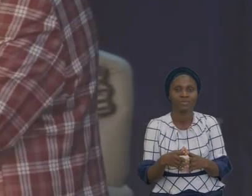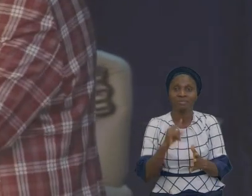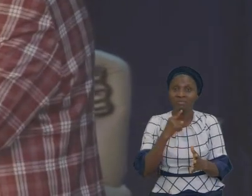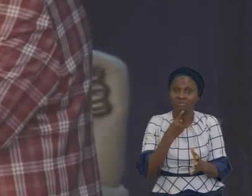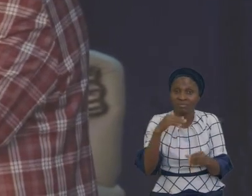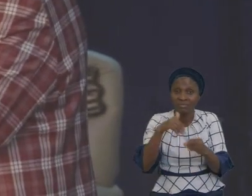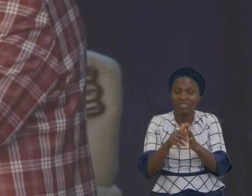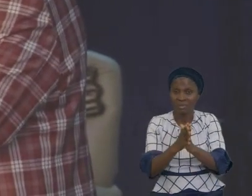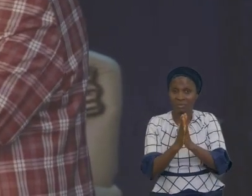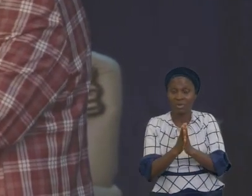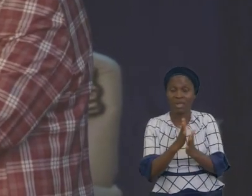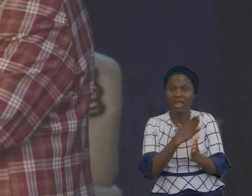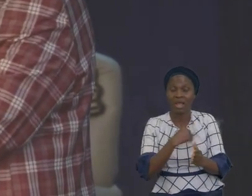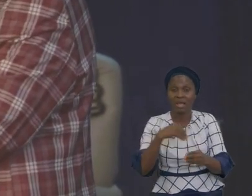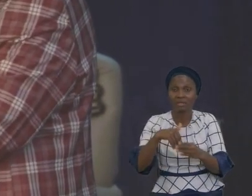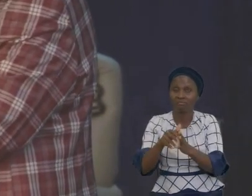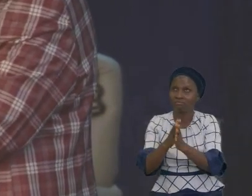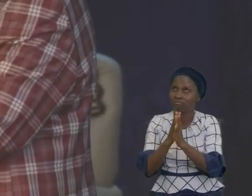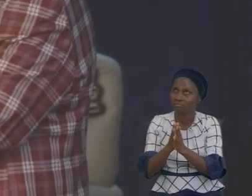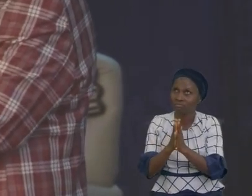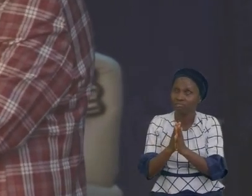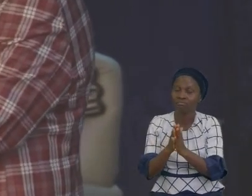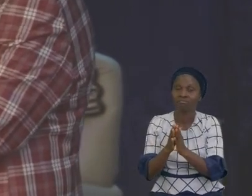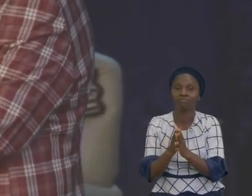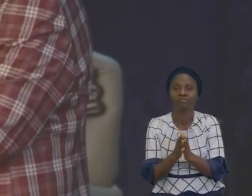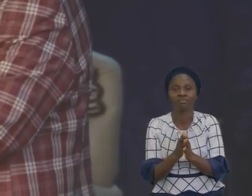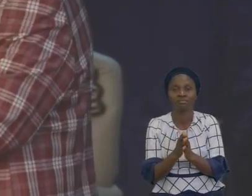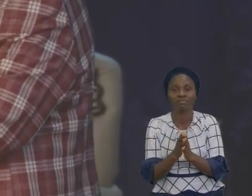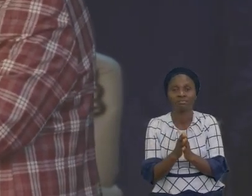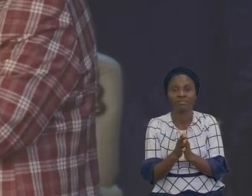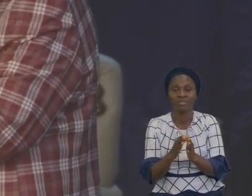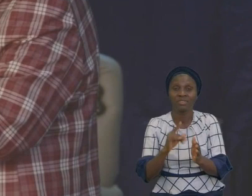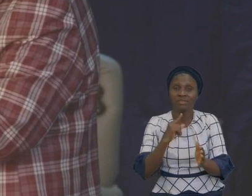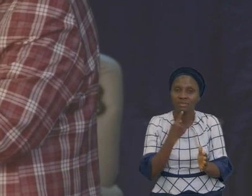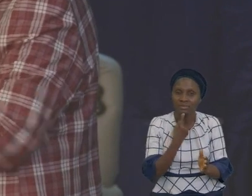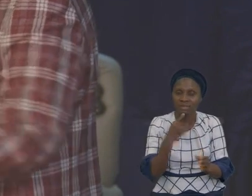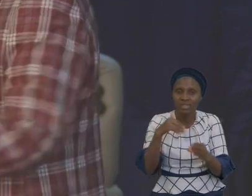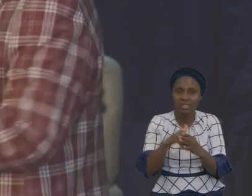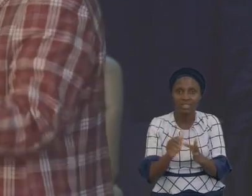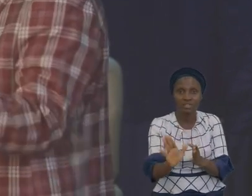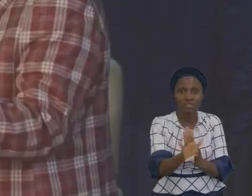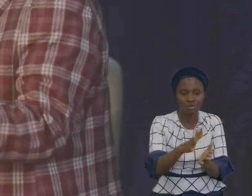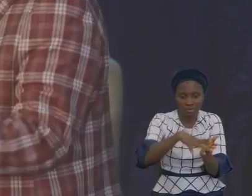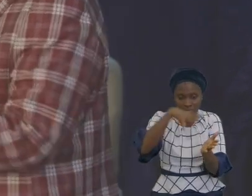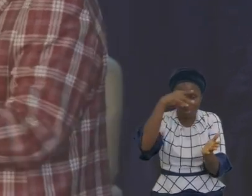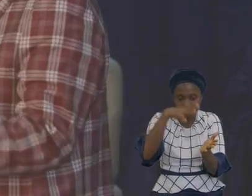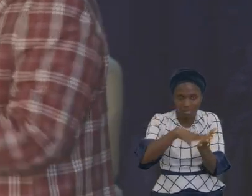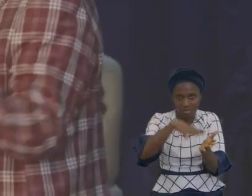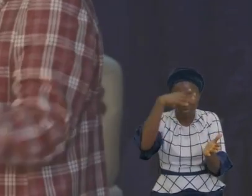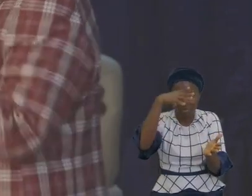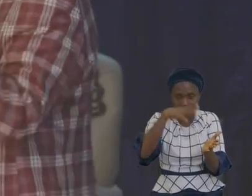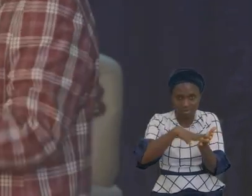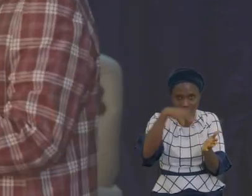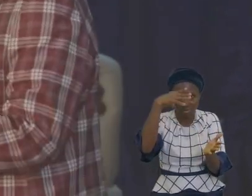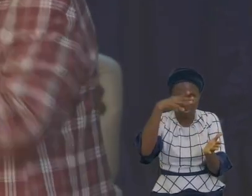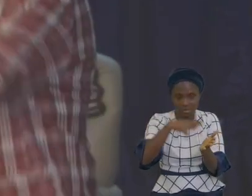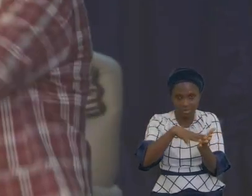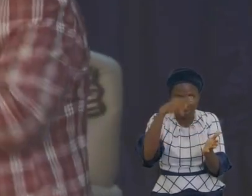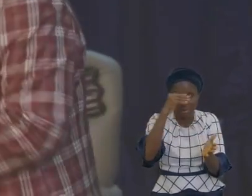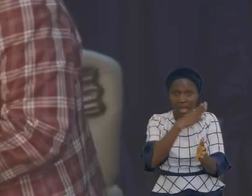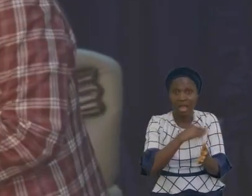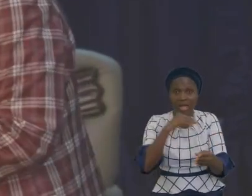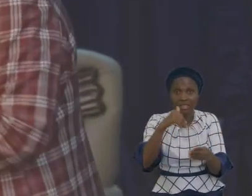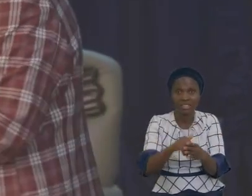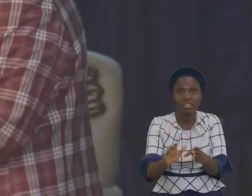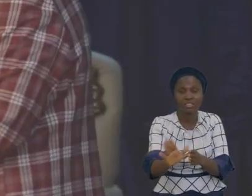Diligent in your study and in your profession. You're diligent in every area of